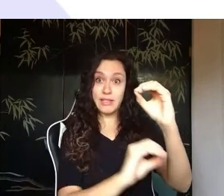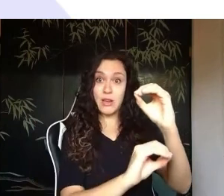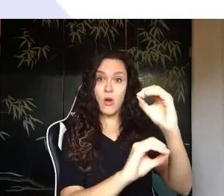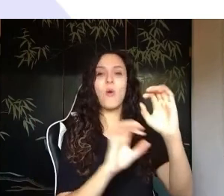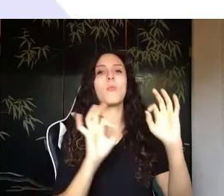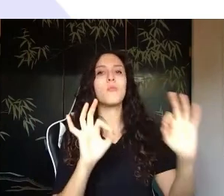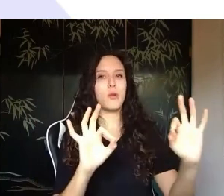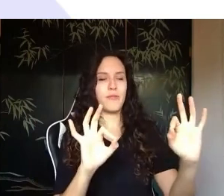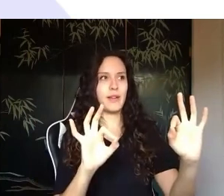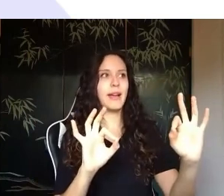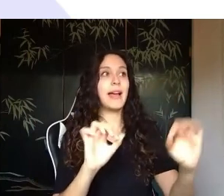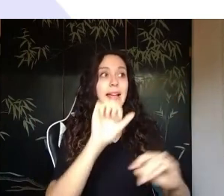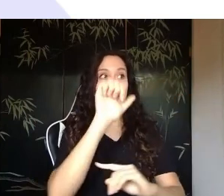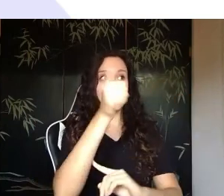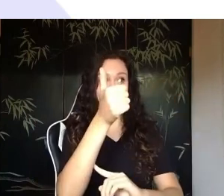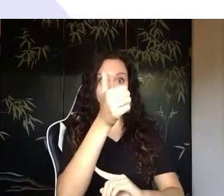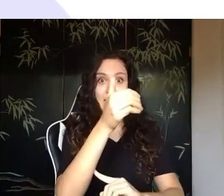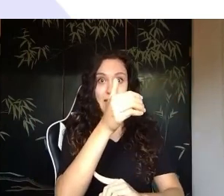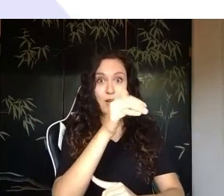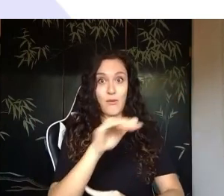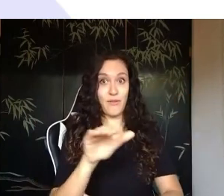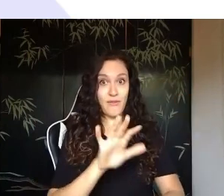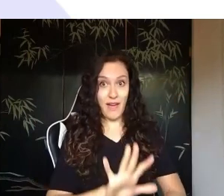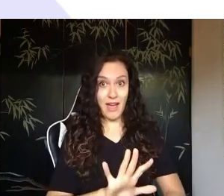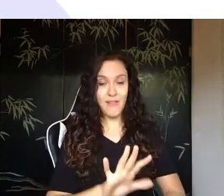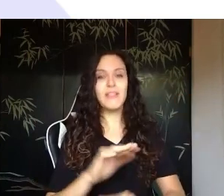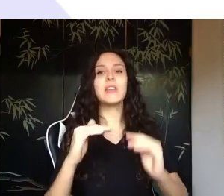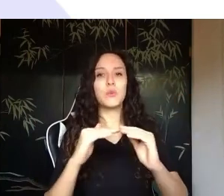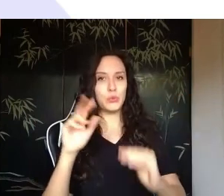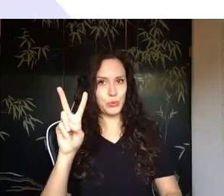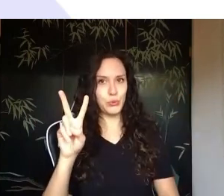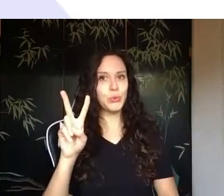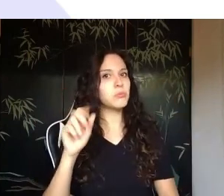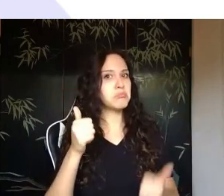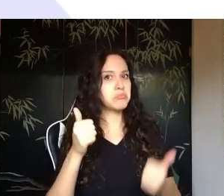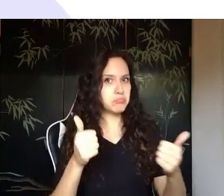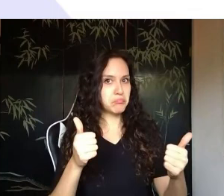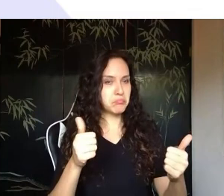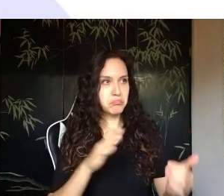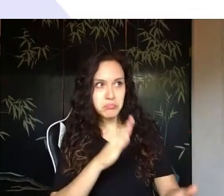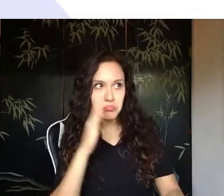that's good. Now let's check this one. 10 over 5, that equals 2.